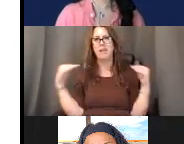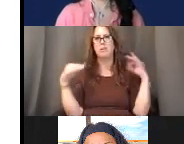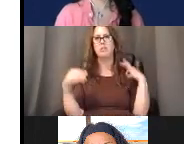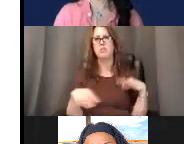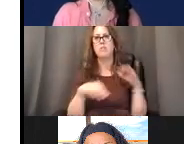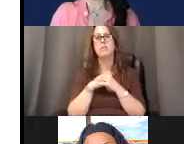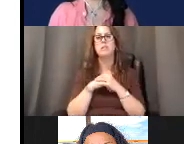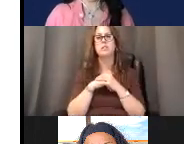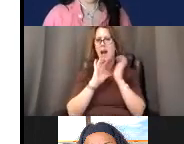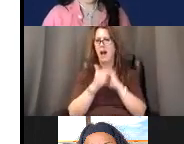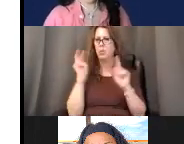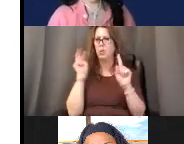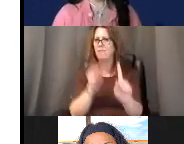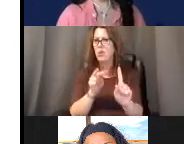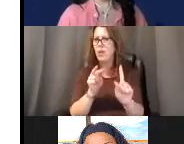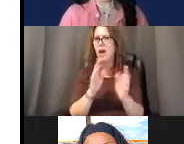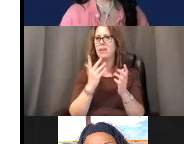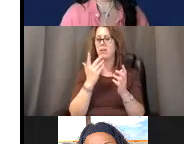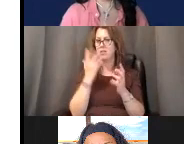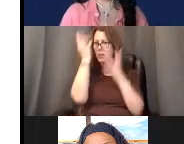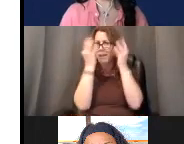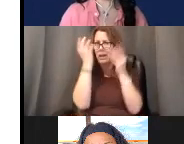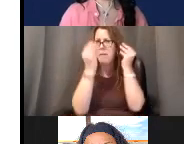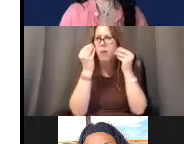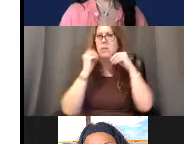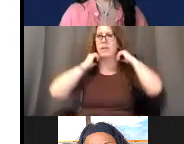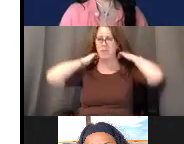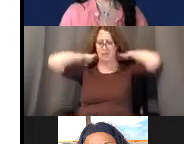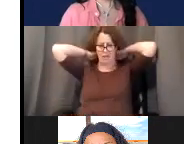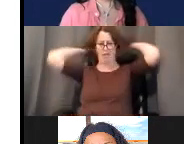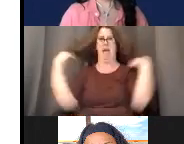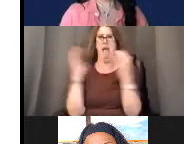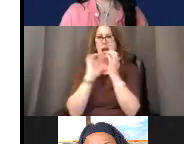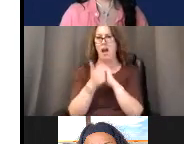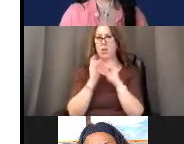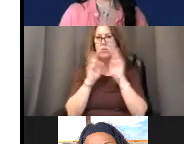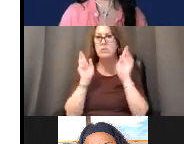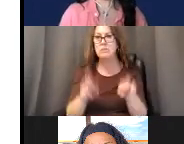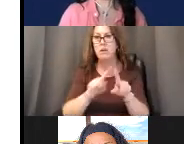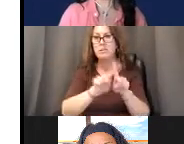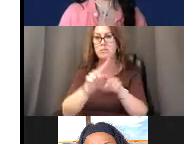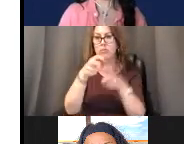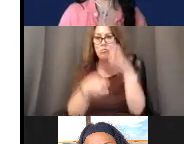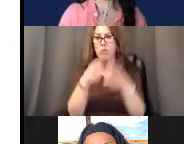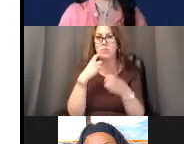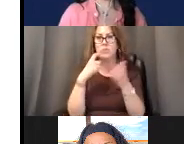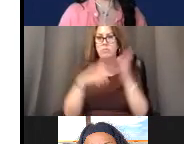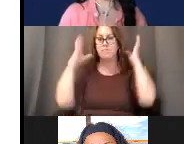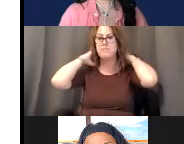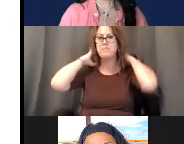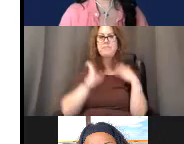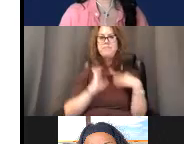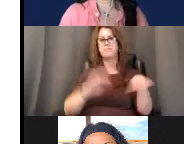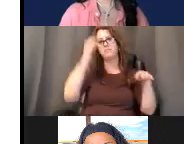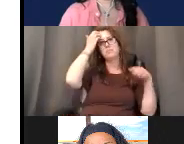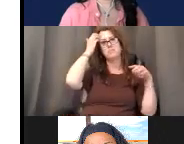introspective about it, right? And how do we respond to issues that we see? Then moving to the right, as